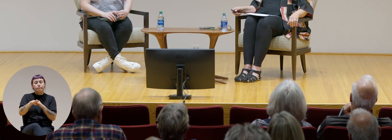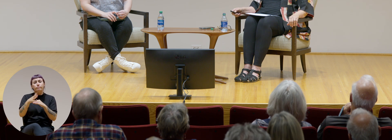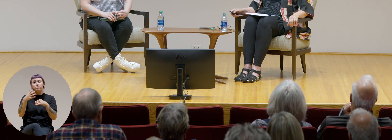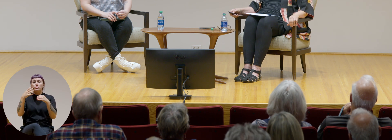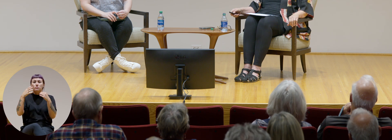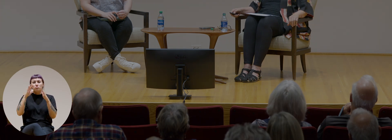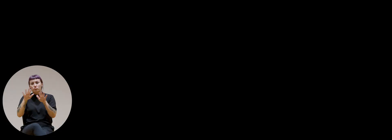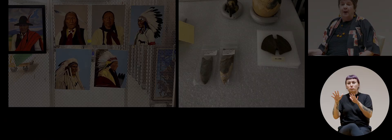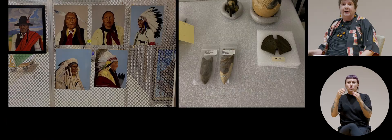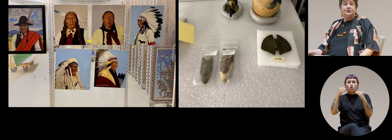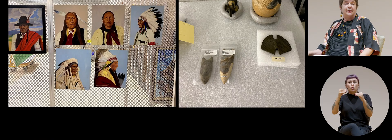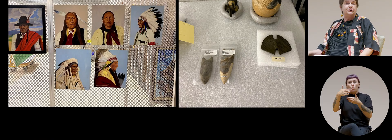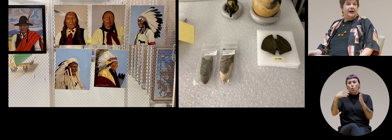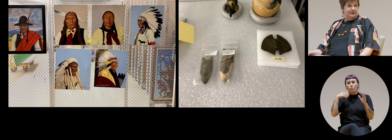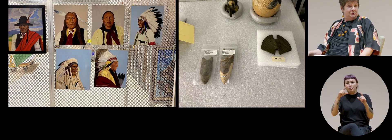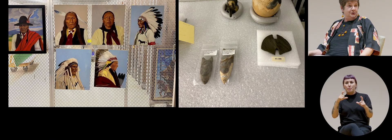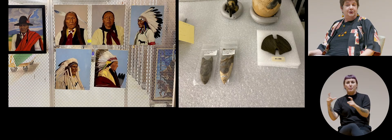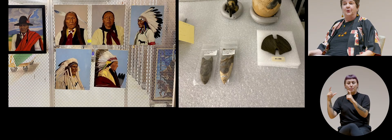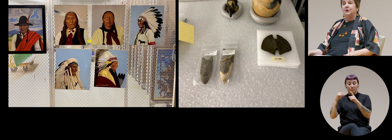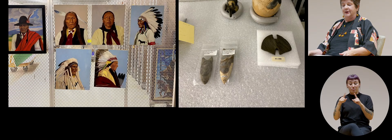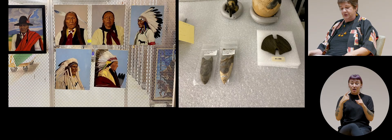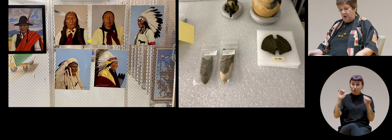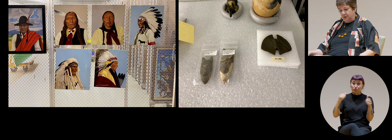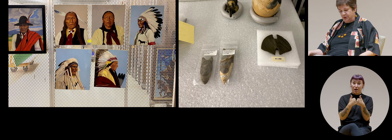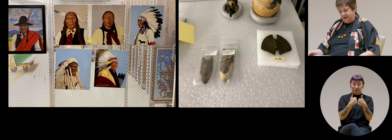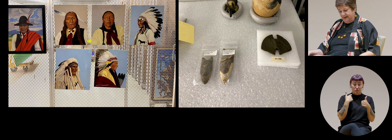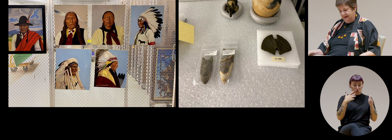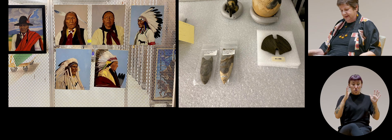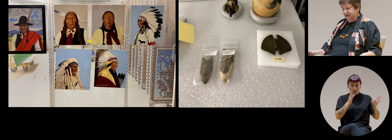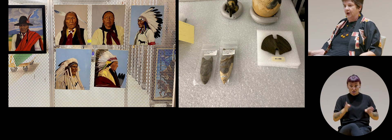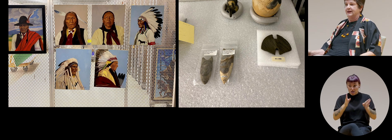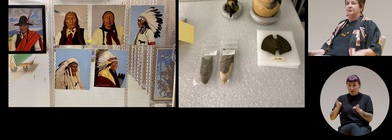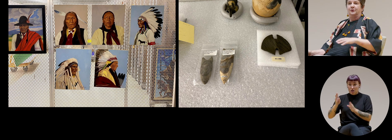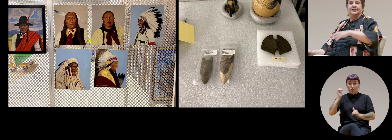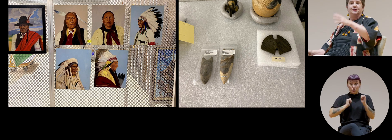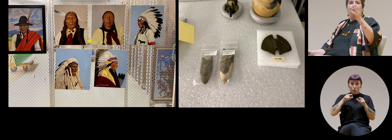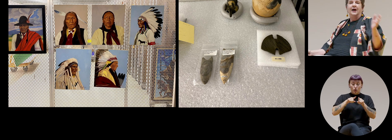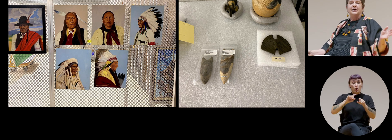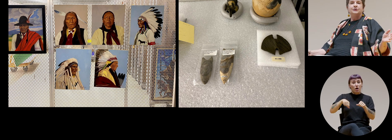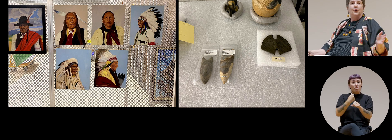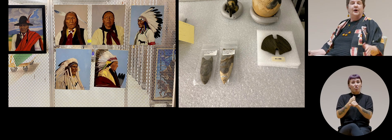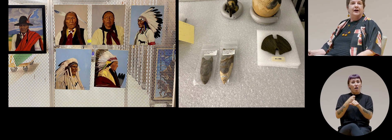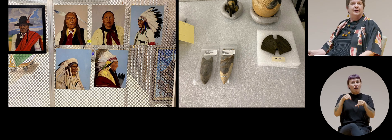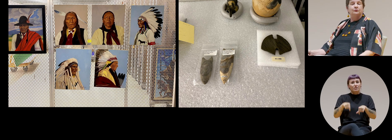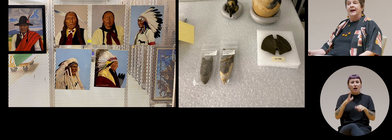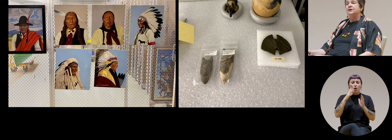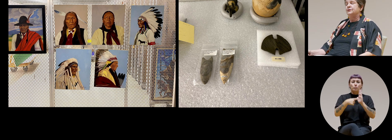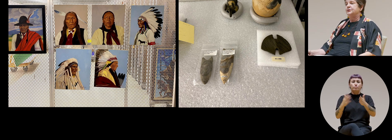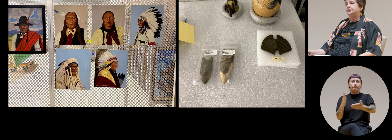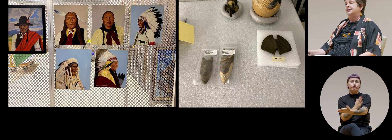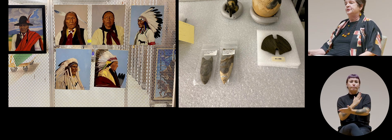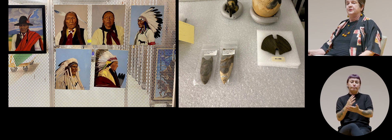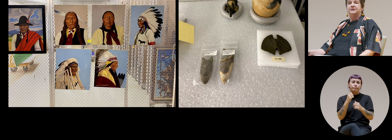the storerooms and so forth. But it's quite a challenge to co-curate a show during lockdown. We wanted to show a